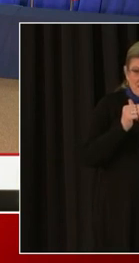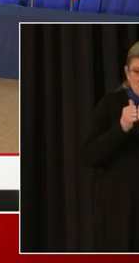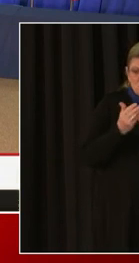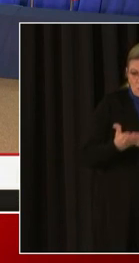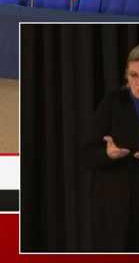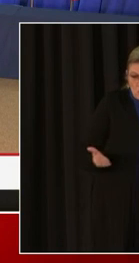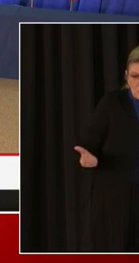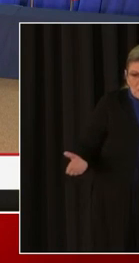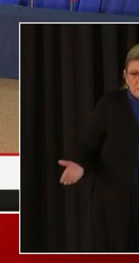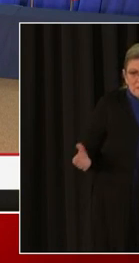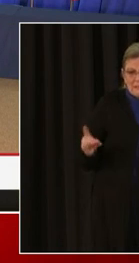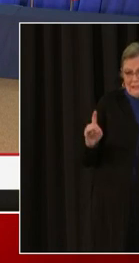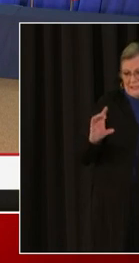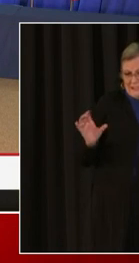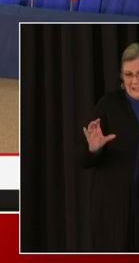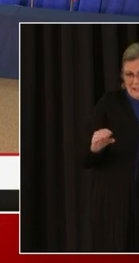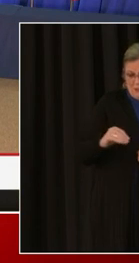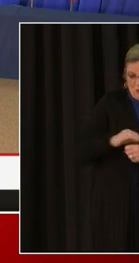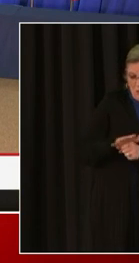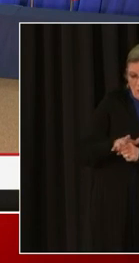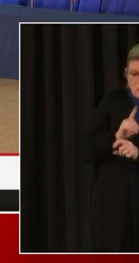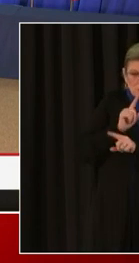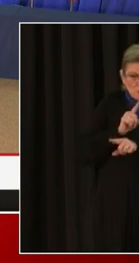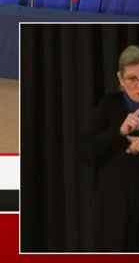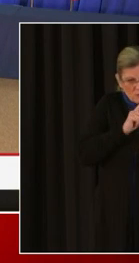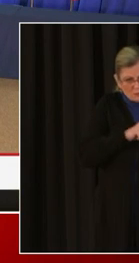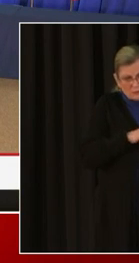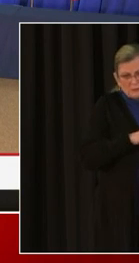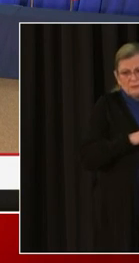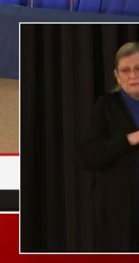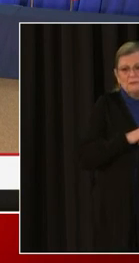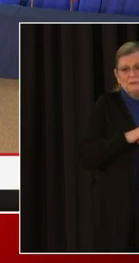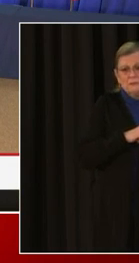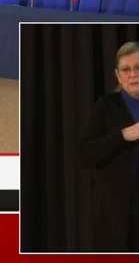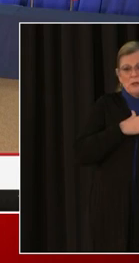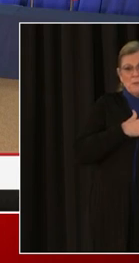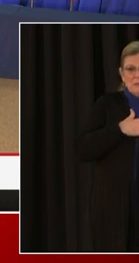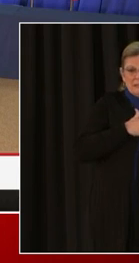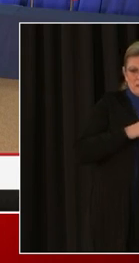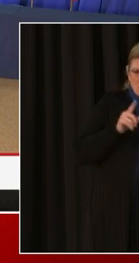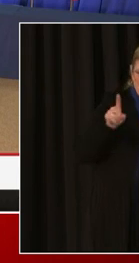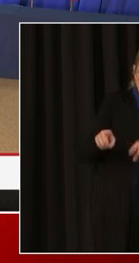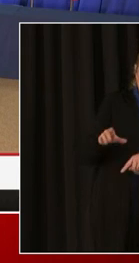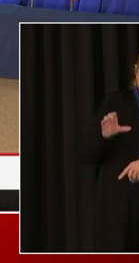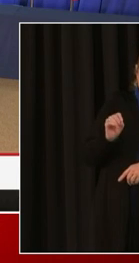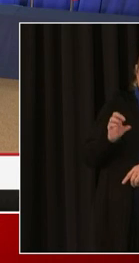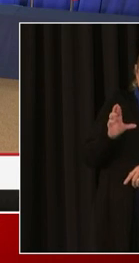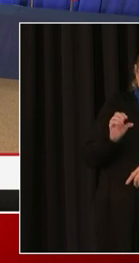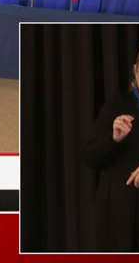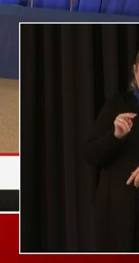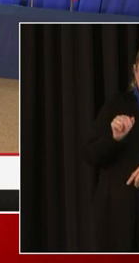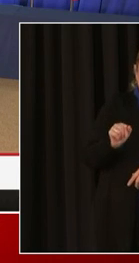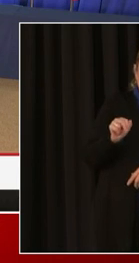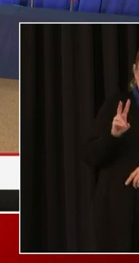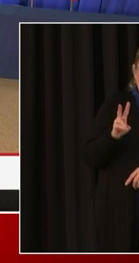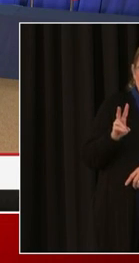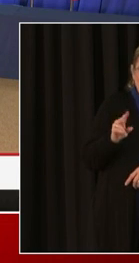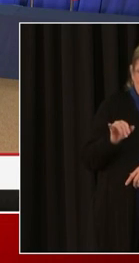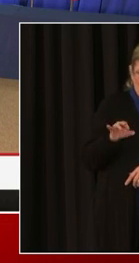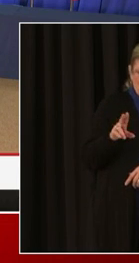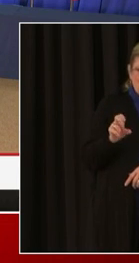related to the district's COVID and coronavirus recovery and response efforts, you can go to